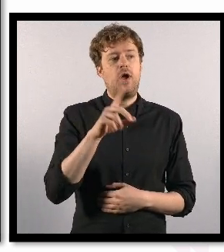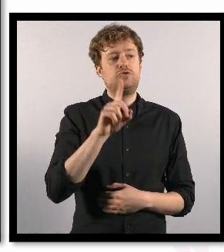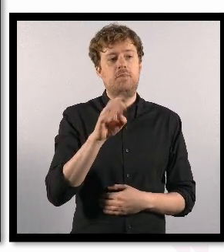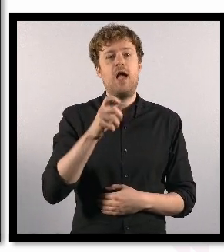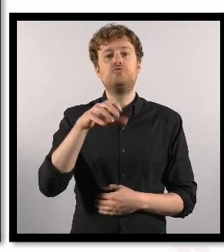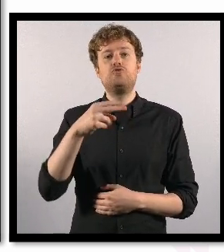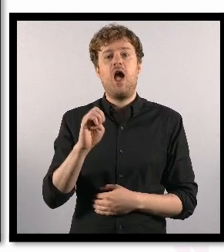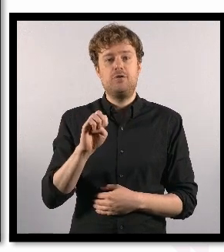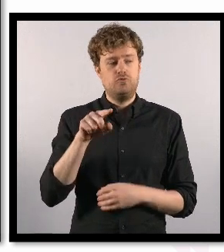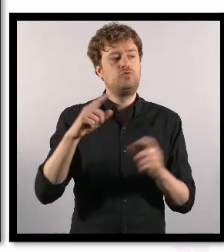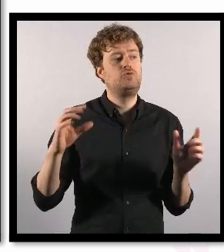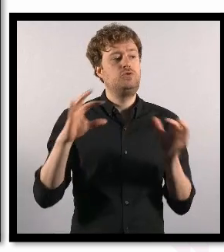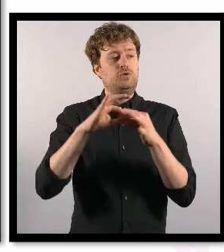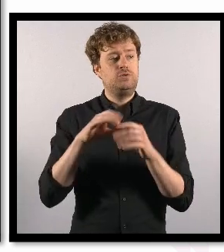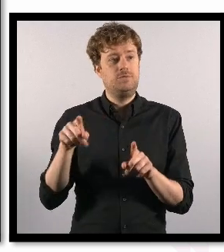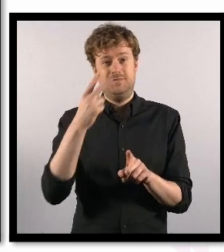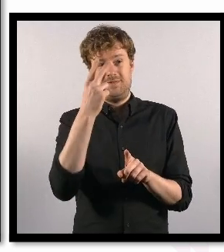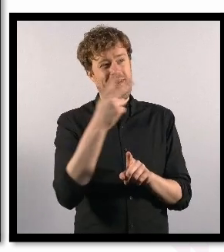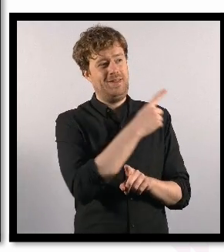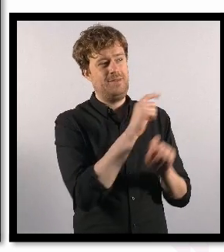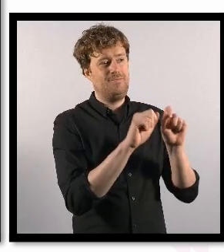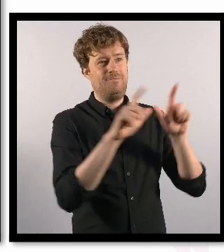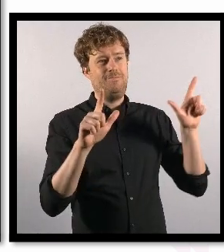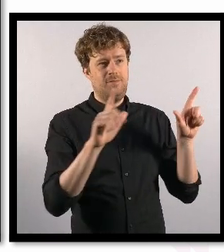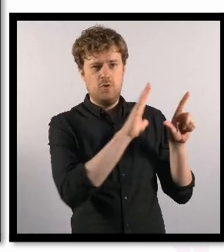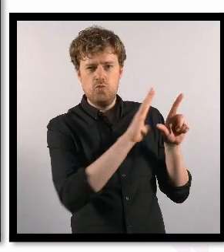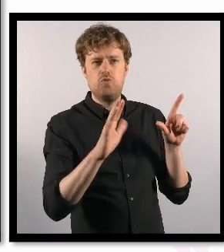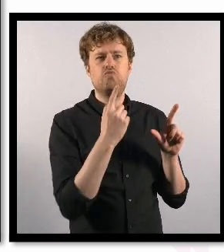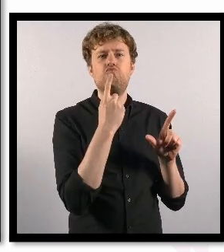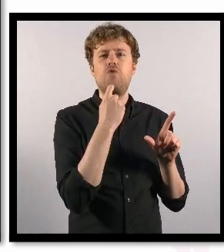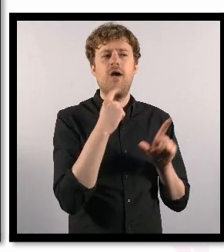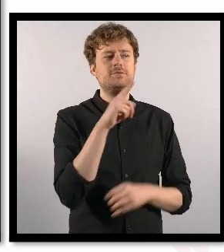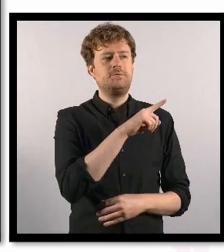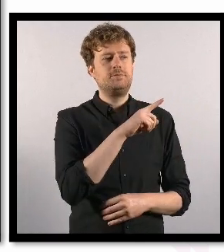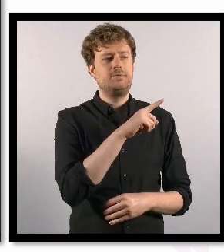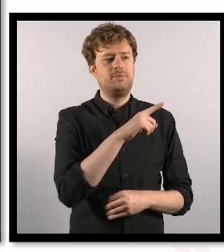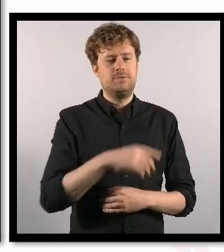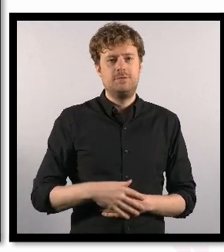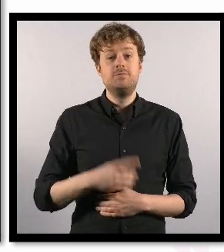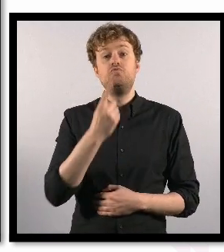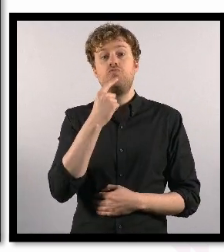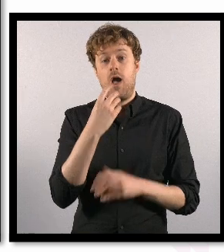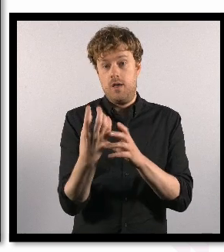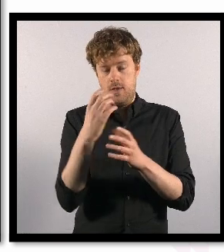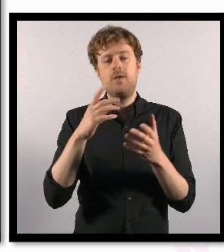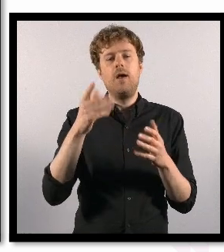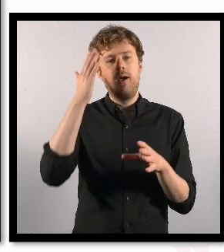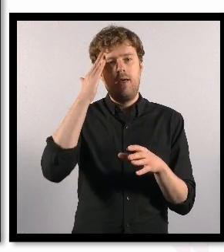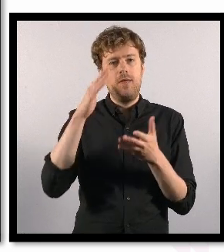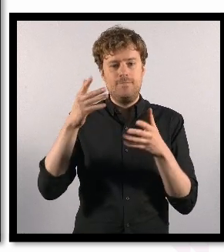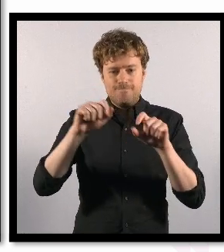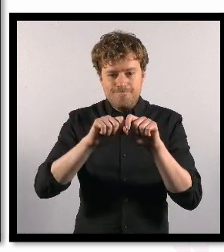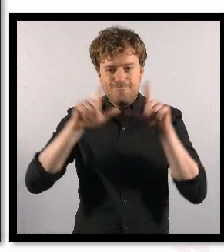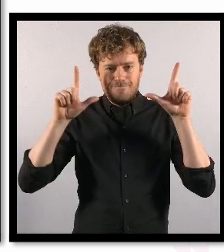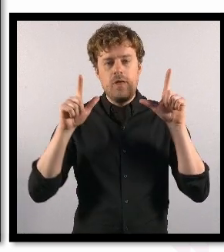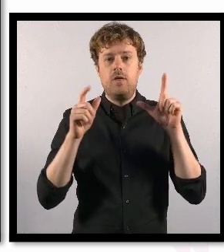enough resolution. Well, we at PEPTONE created a new protocol to get ultra-high resolution and much superior